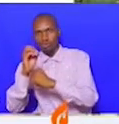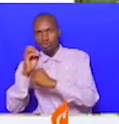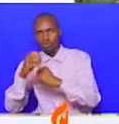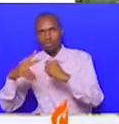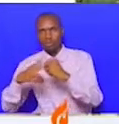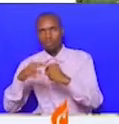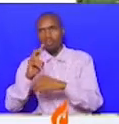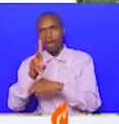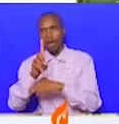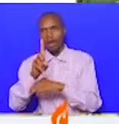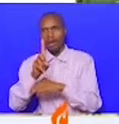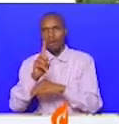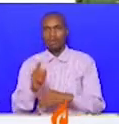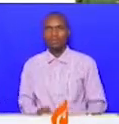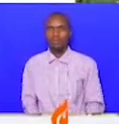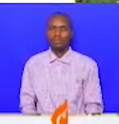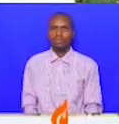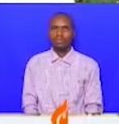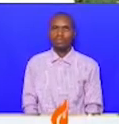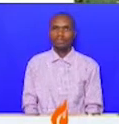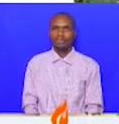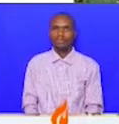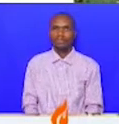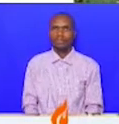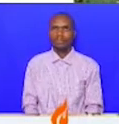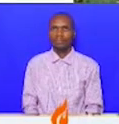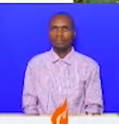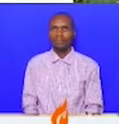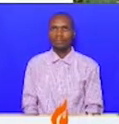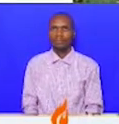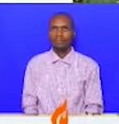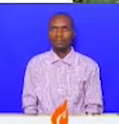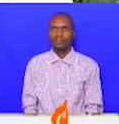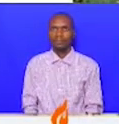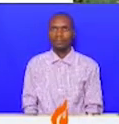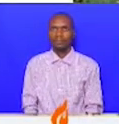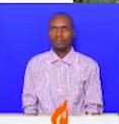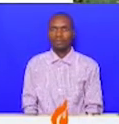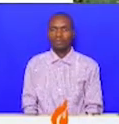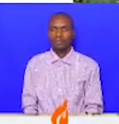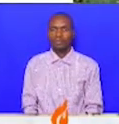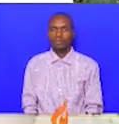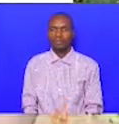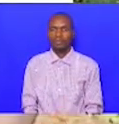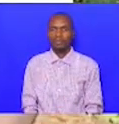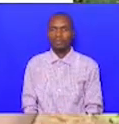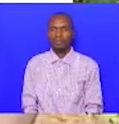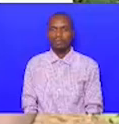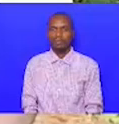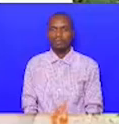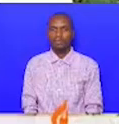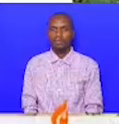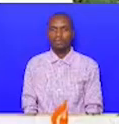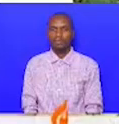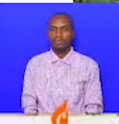0797 99 00 71 Boderia eta television ya beru rabu ausi amanen segma kuru eke nyorogian trome me